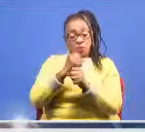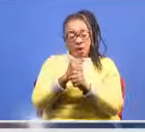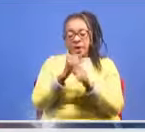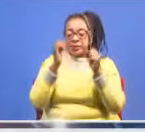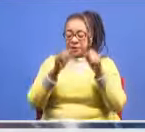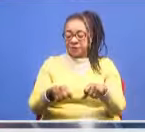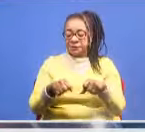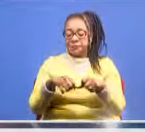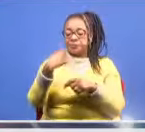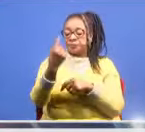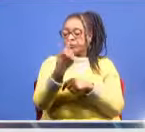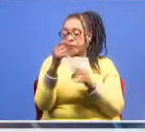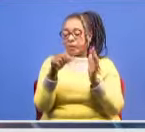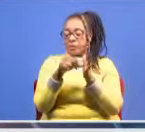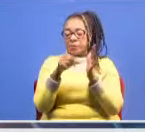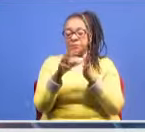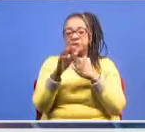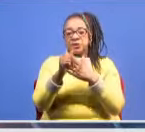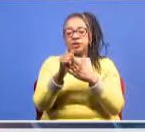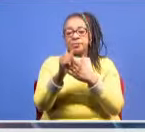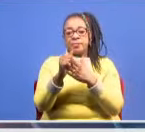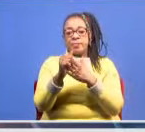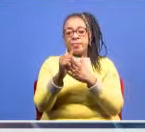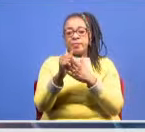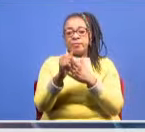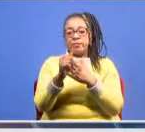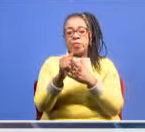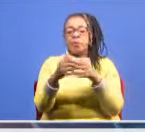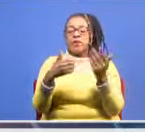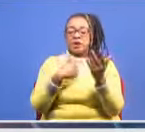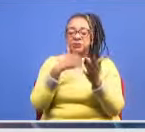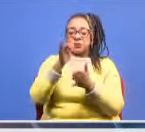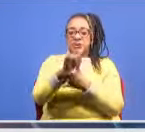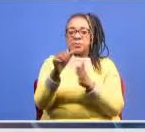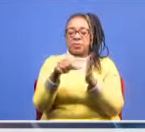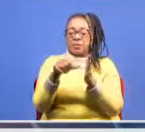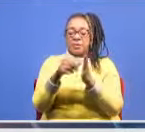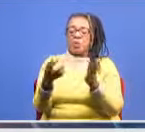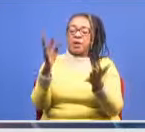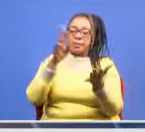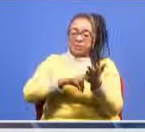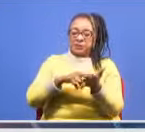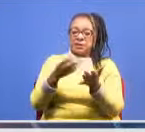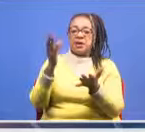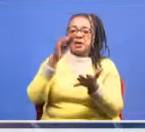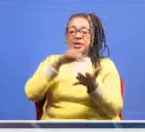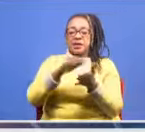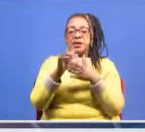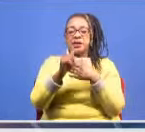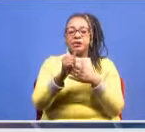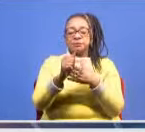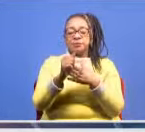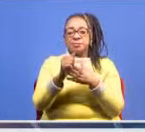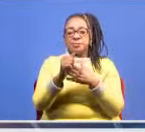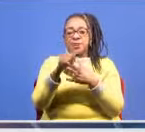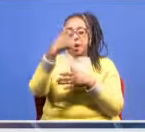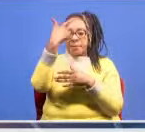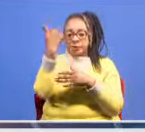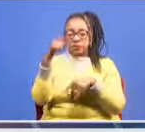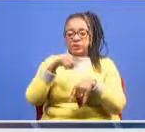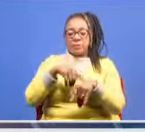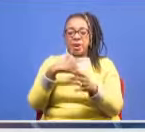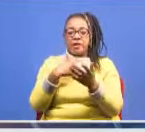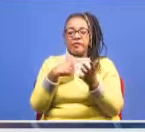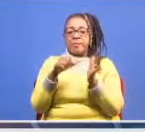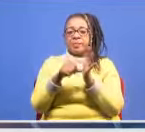only problem is leadership. The problem we've had, and I'm repeating again, is leadership. Because when you have a problem like